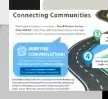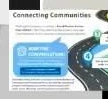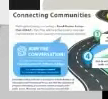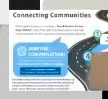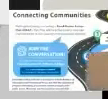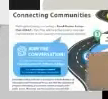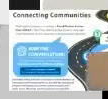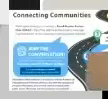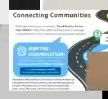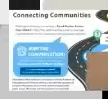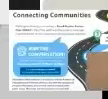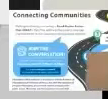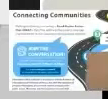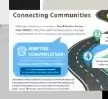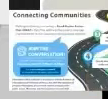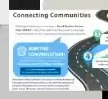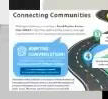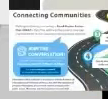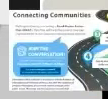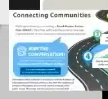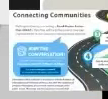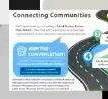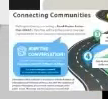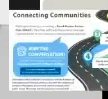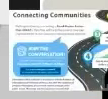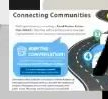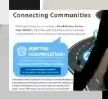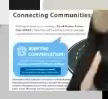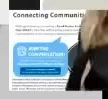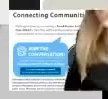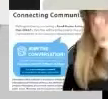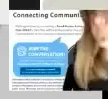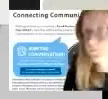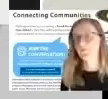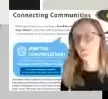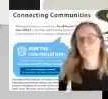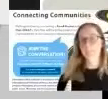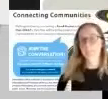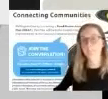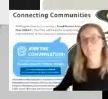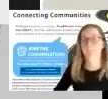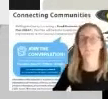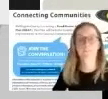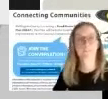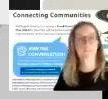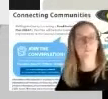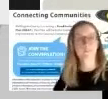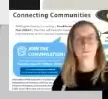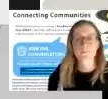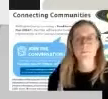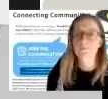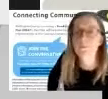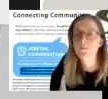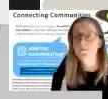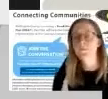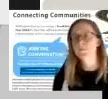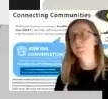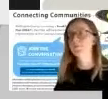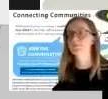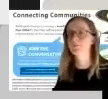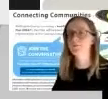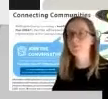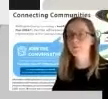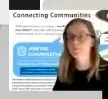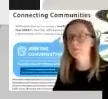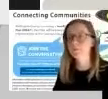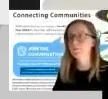All right, good evening. My name is Don Kudo. I'm the County Engineer for Wellington County. I'd like to welcome all of you to this